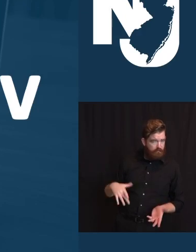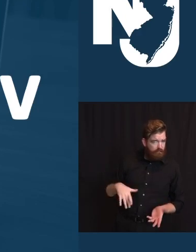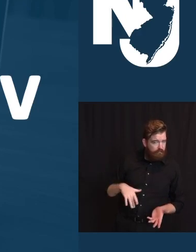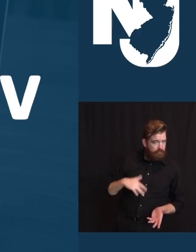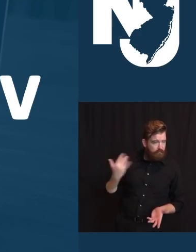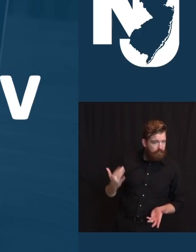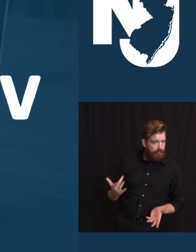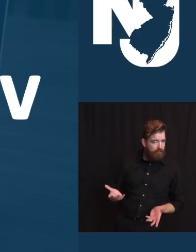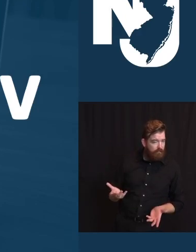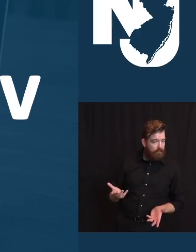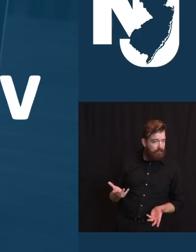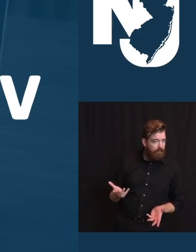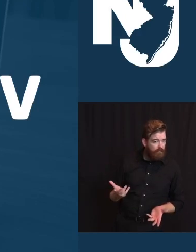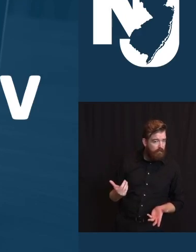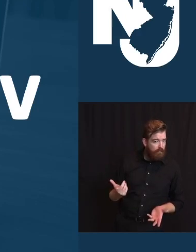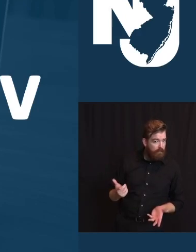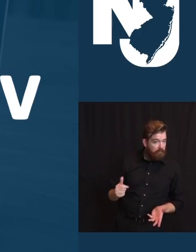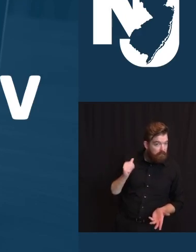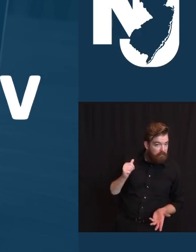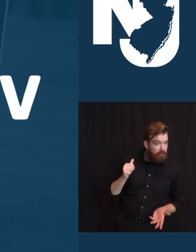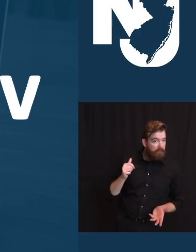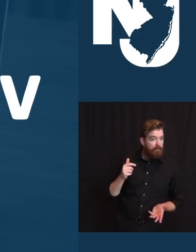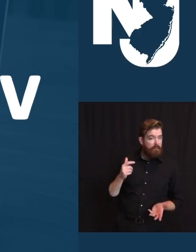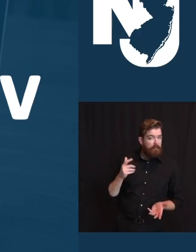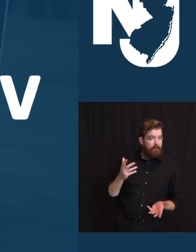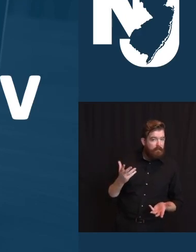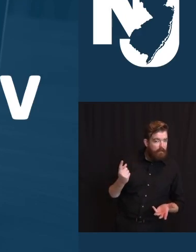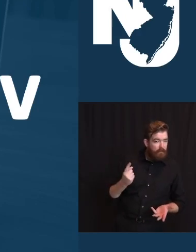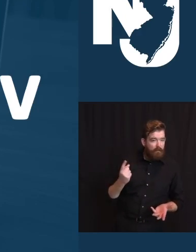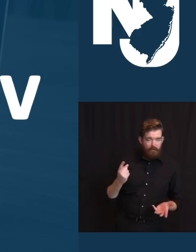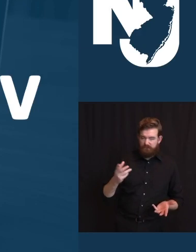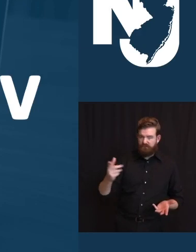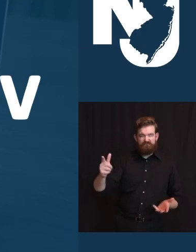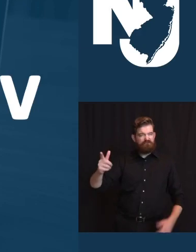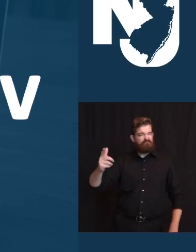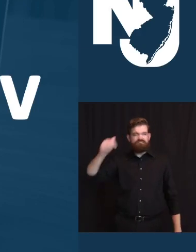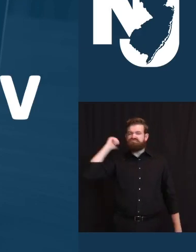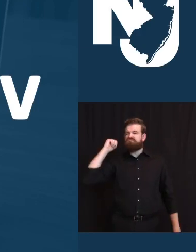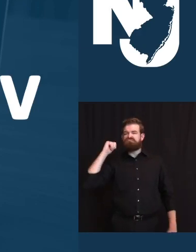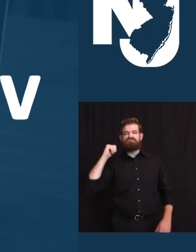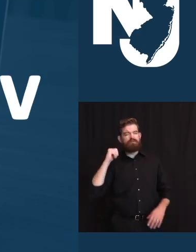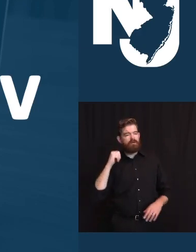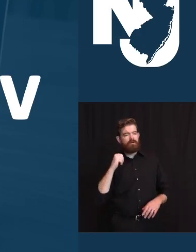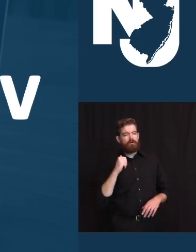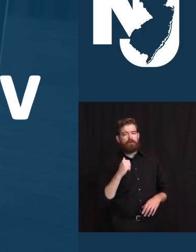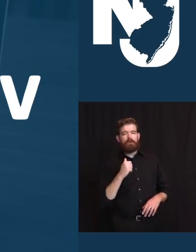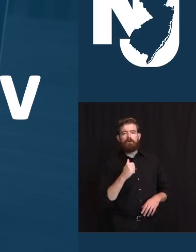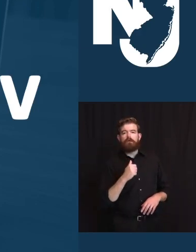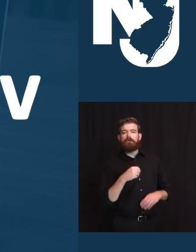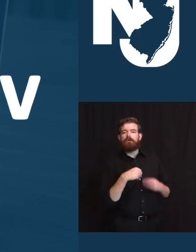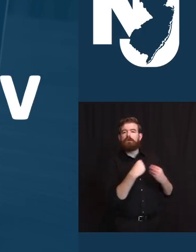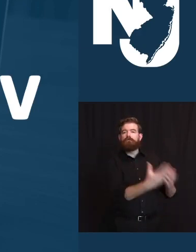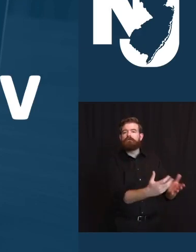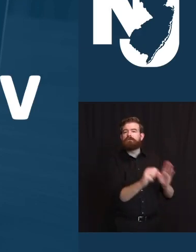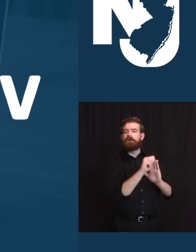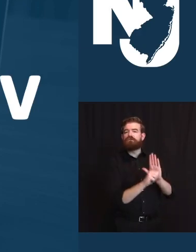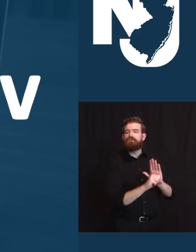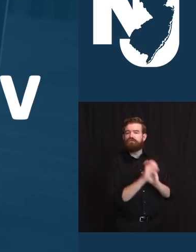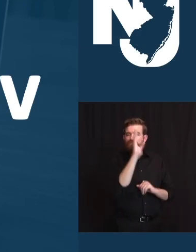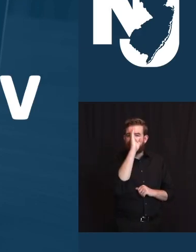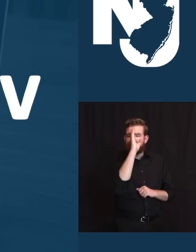assistance to states in the next federal coronavirus aid bill being negotiated, or not being negotiated, as the case may be.